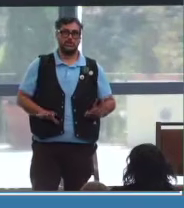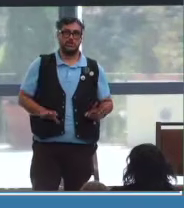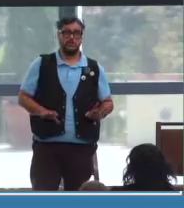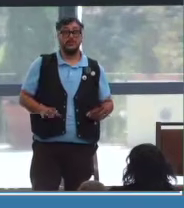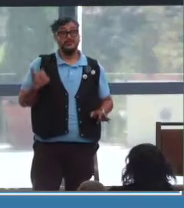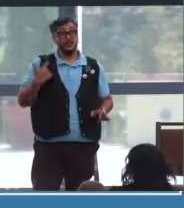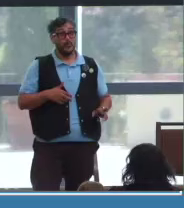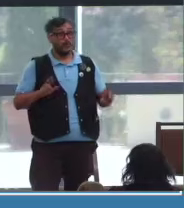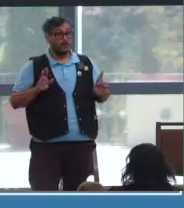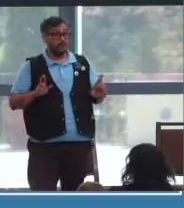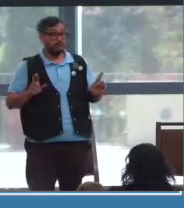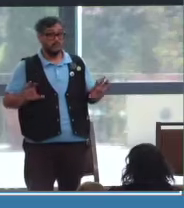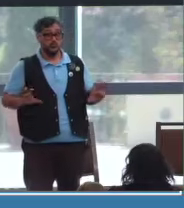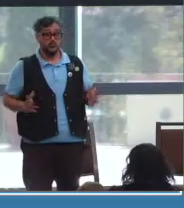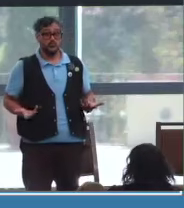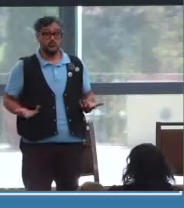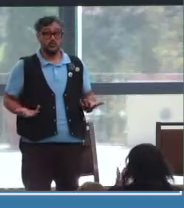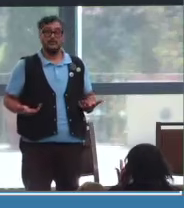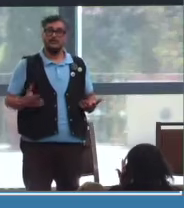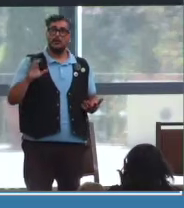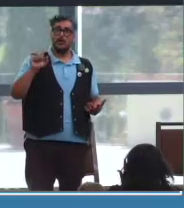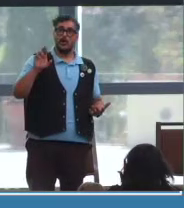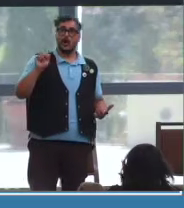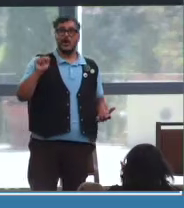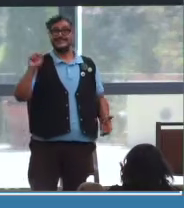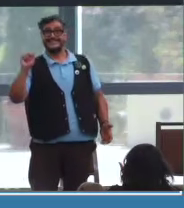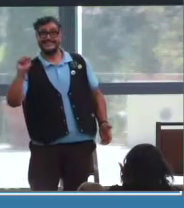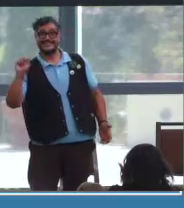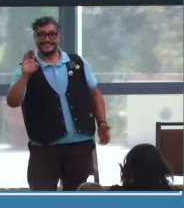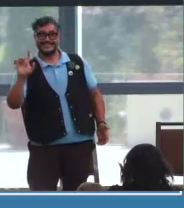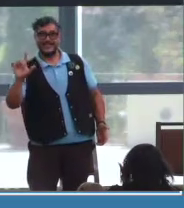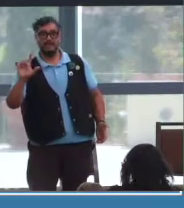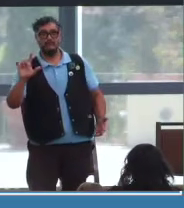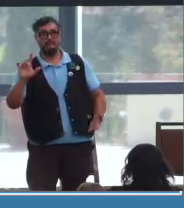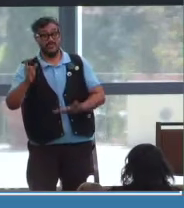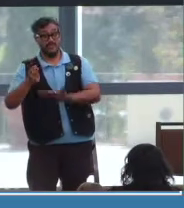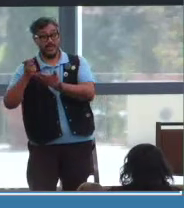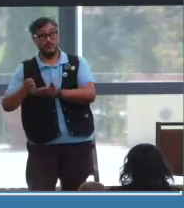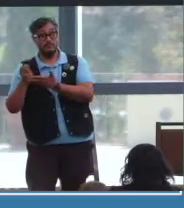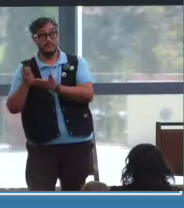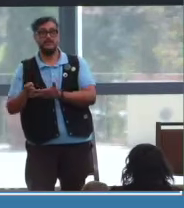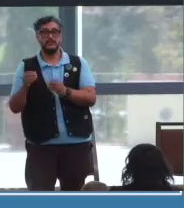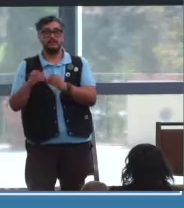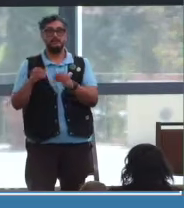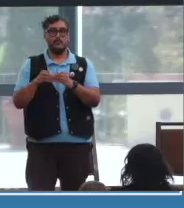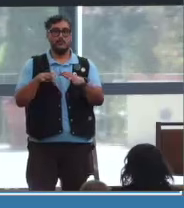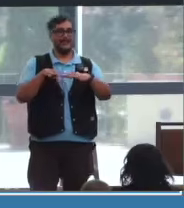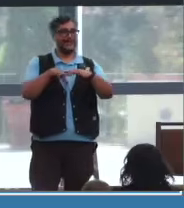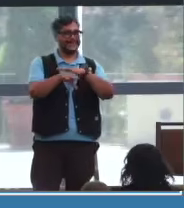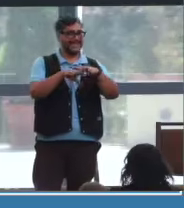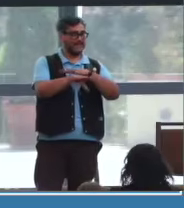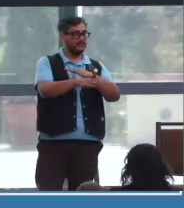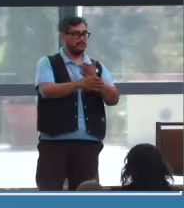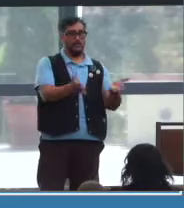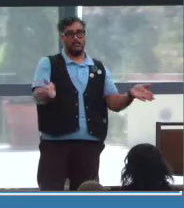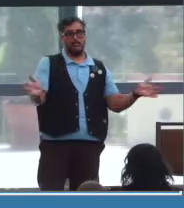we hope to do is make CAR T cell therapy and delivery more accessible and more